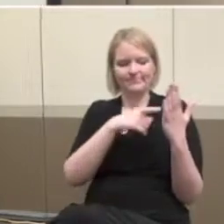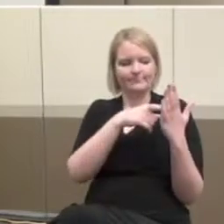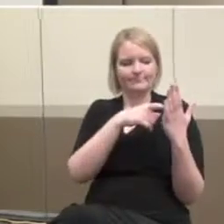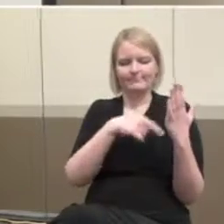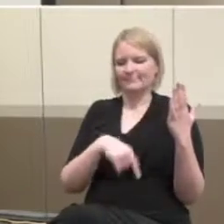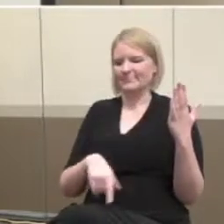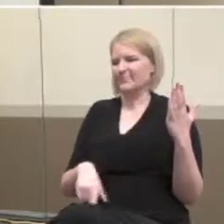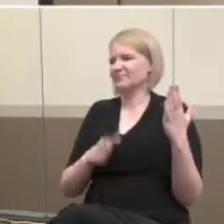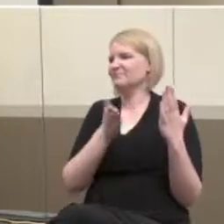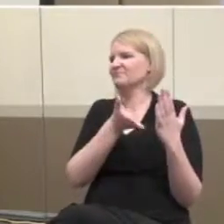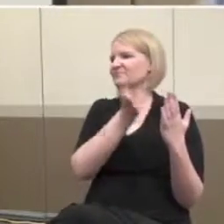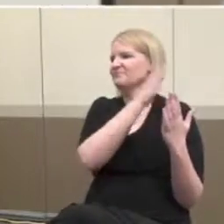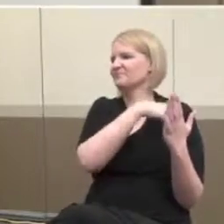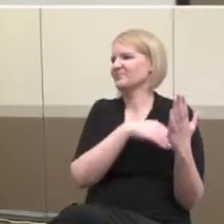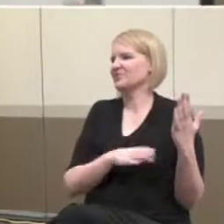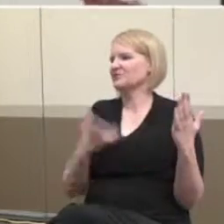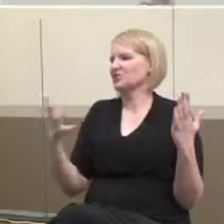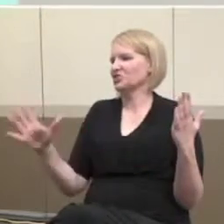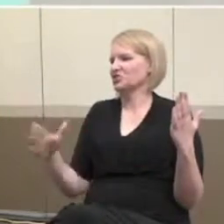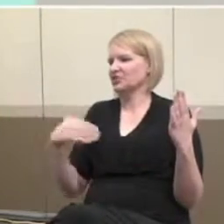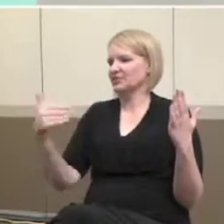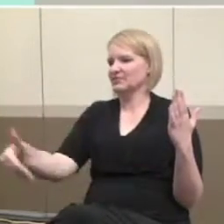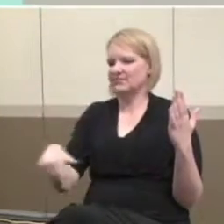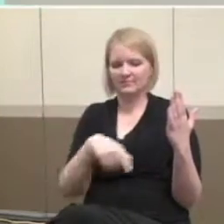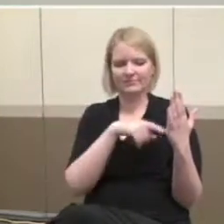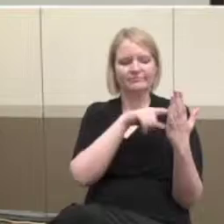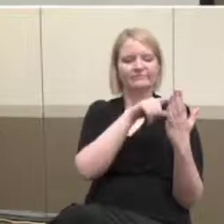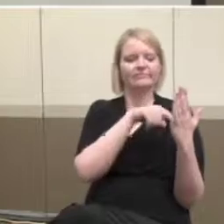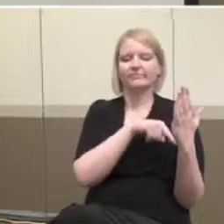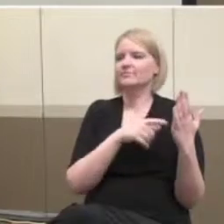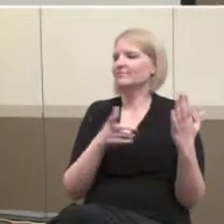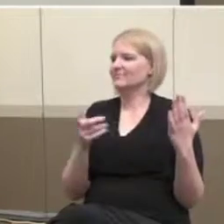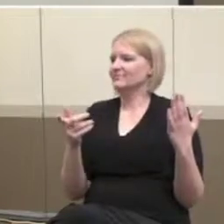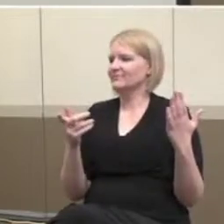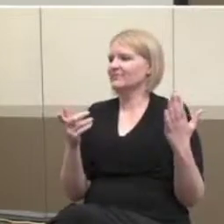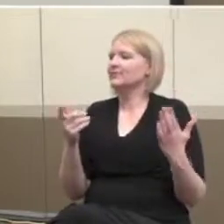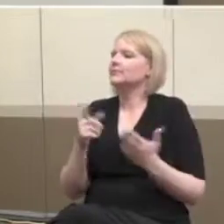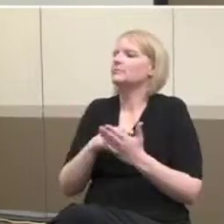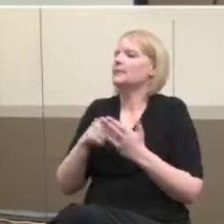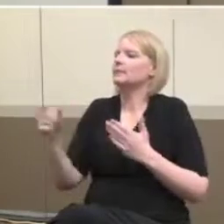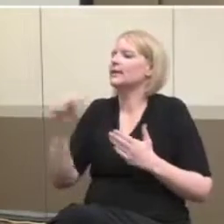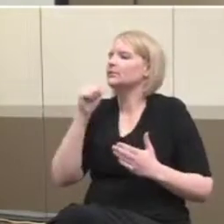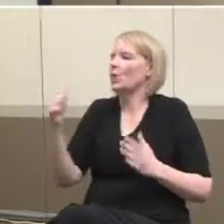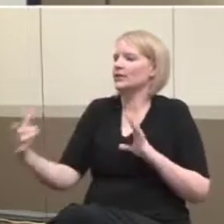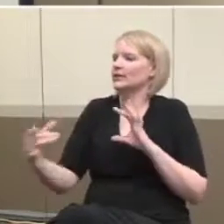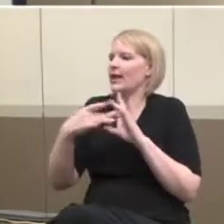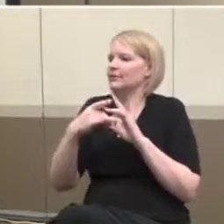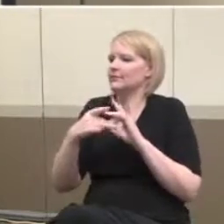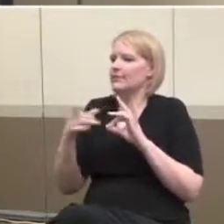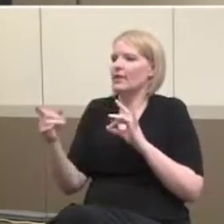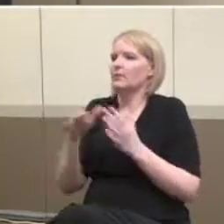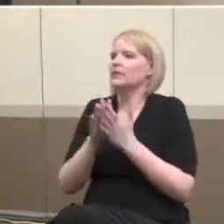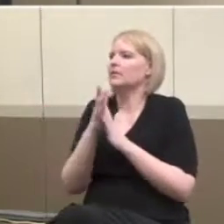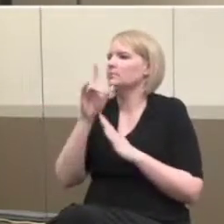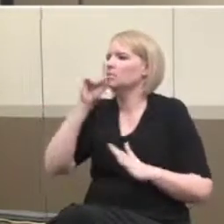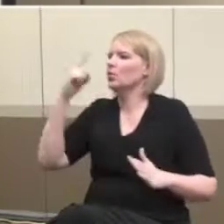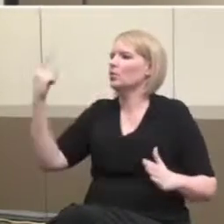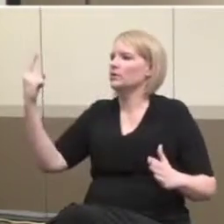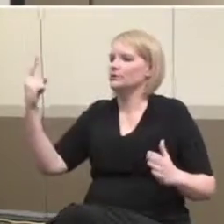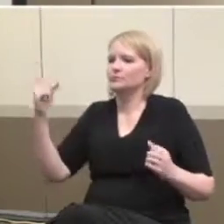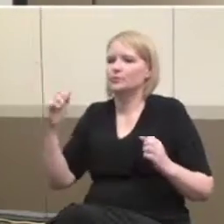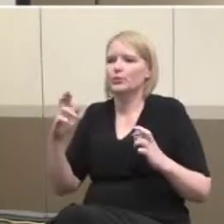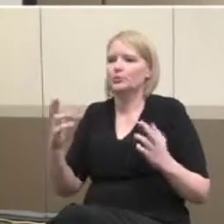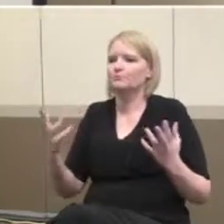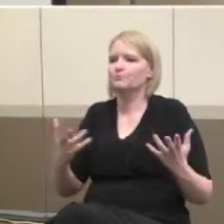think we're done with that. Let's move on. They're just not connecting with it, or they're bored after a couple of